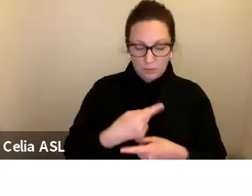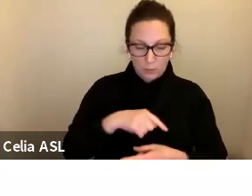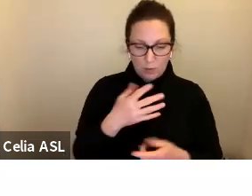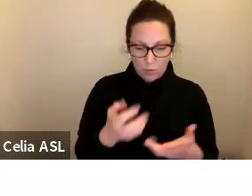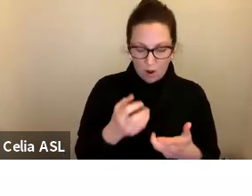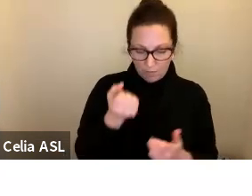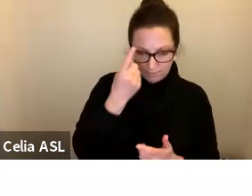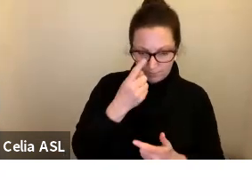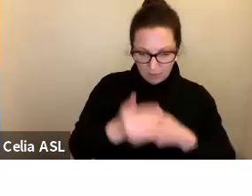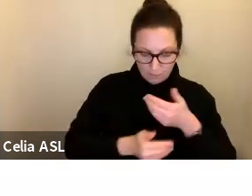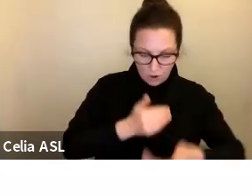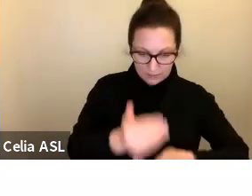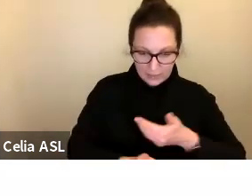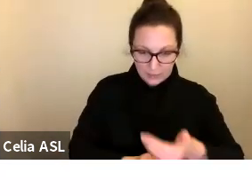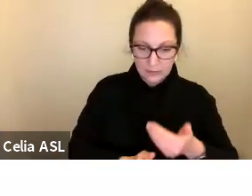as articulated.